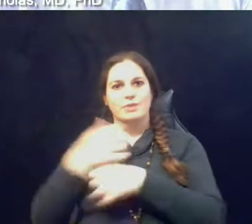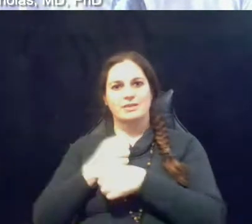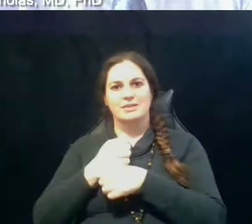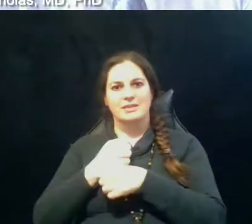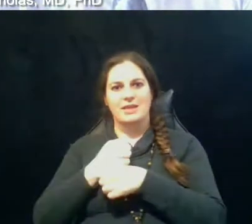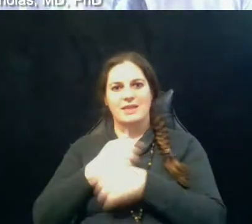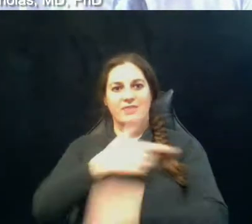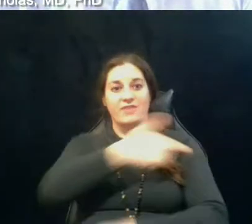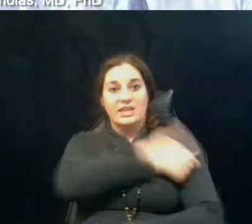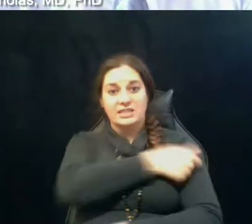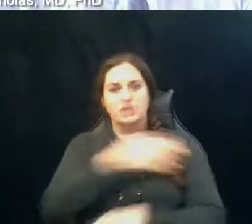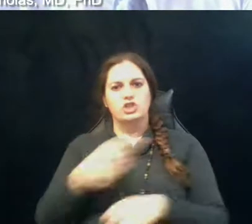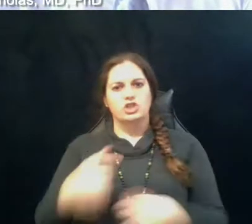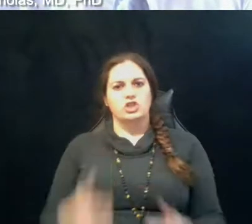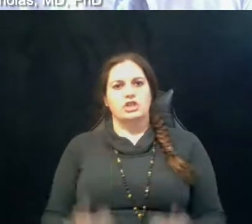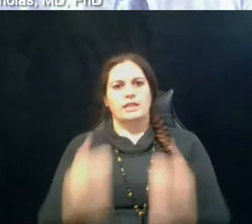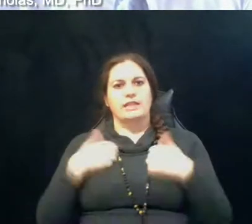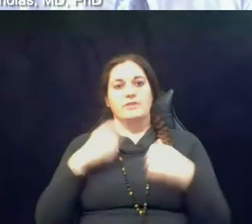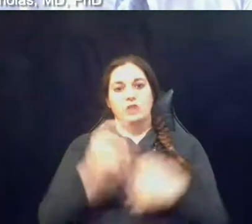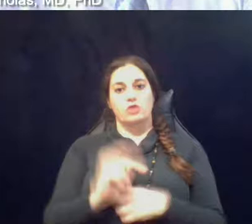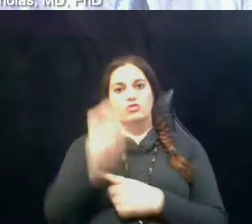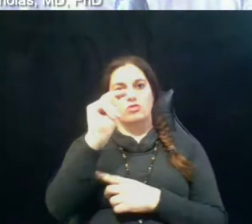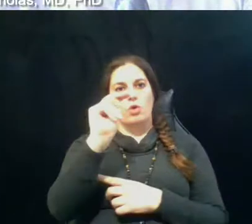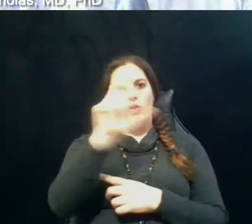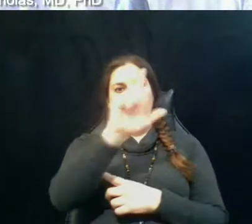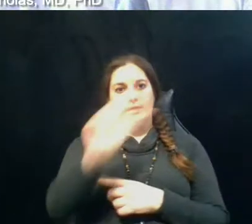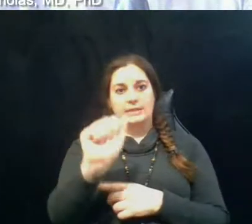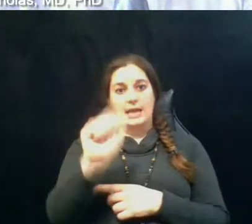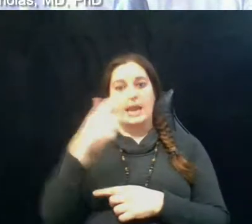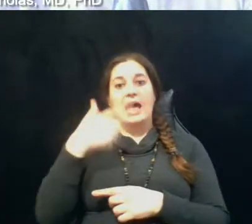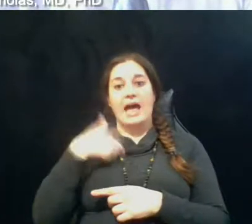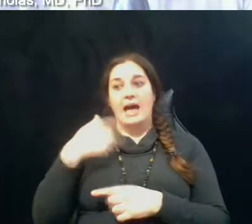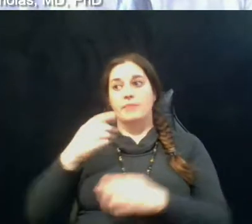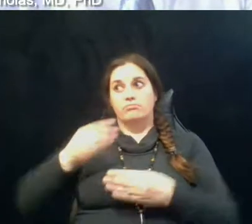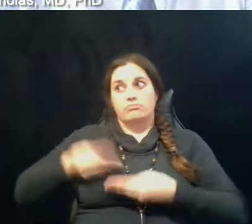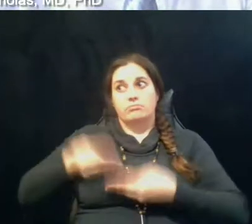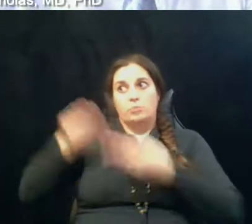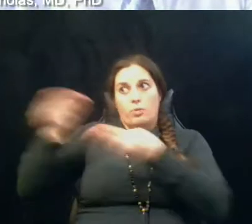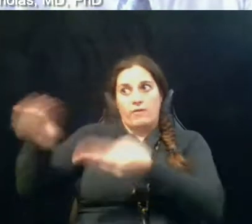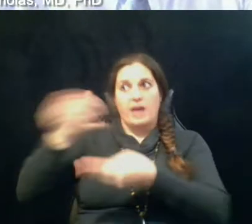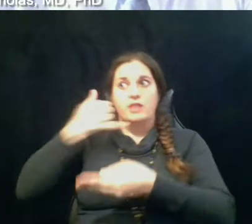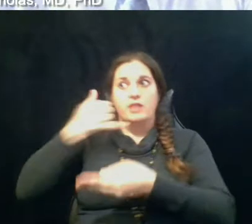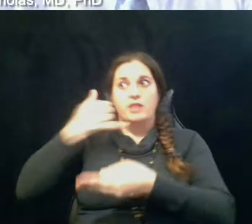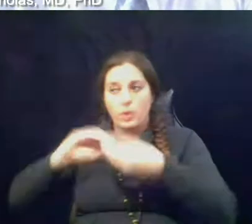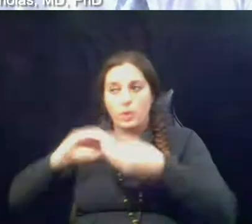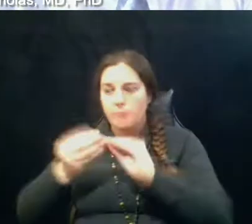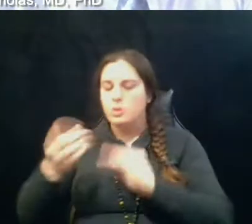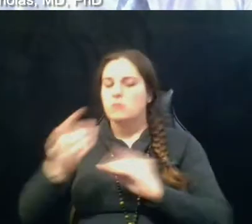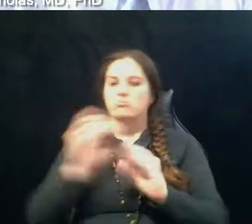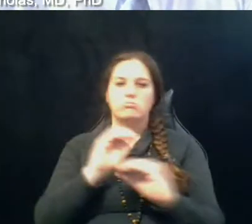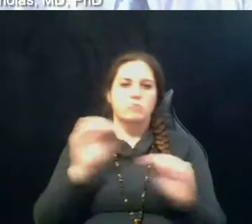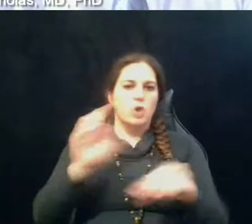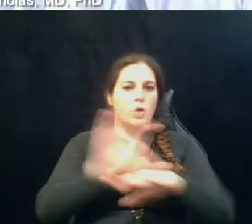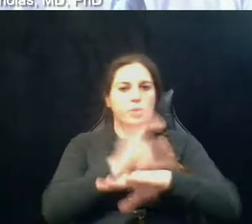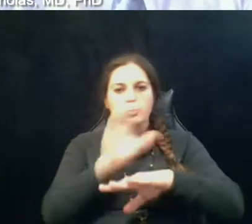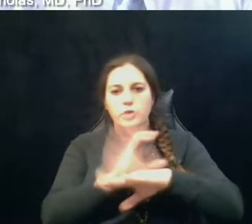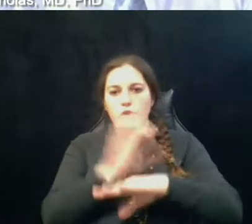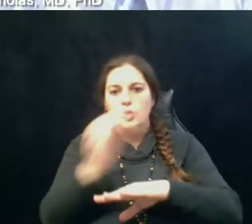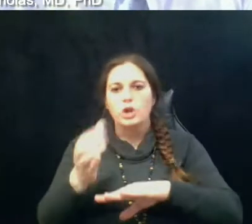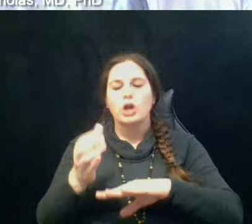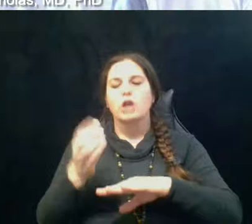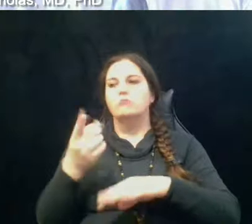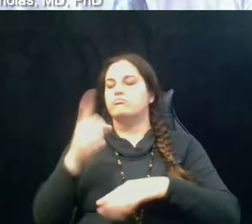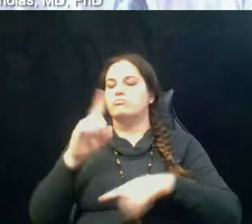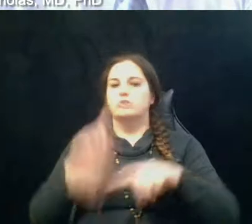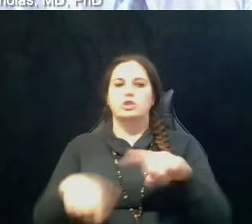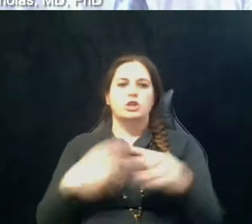Louisiana, and I was able to give him this number. She did not have the computer. She was 90. She did not want to have